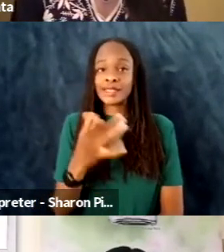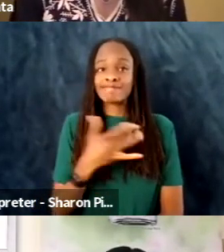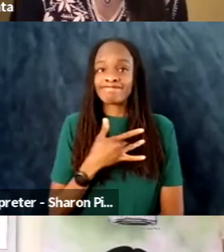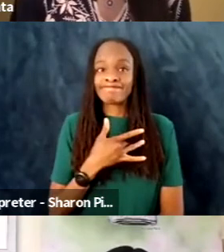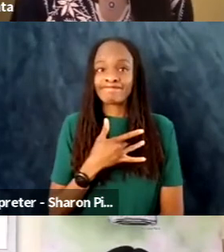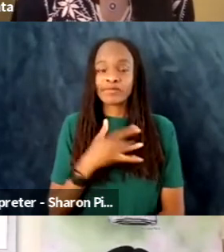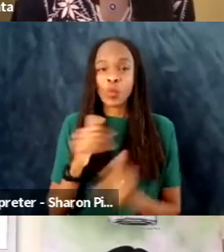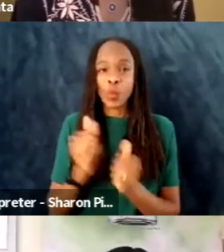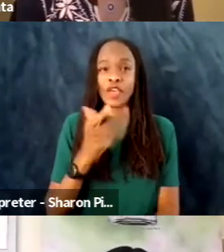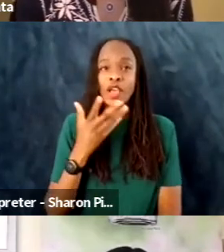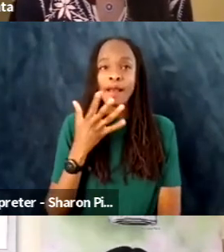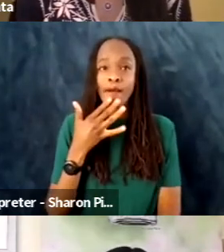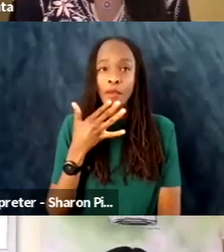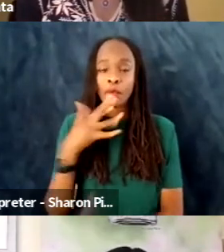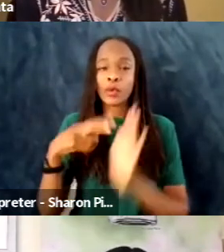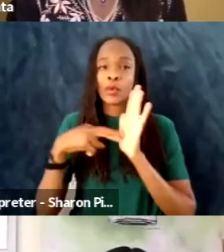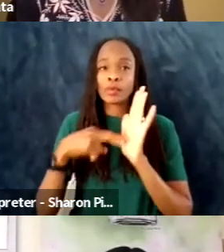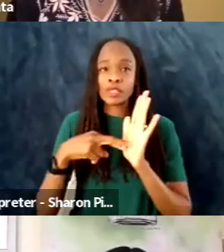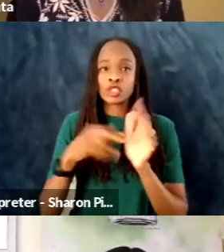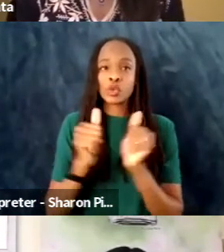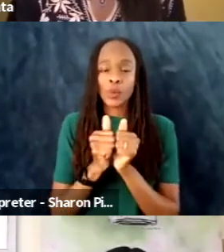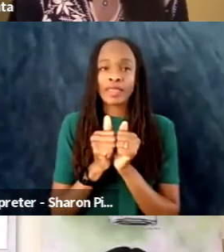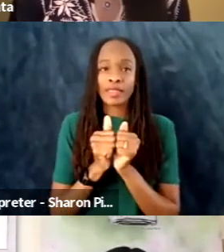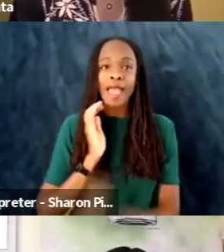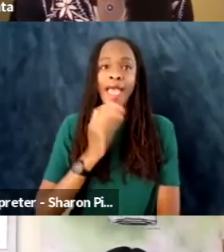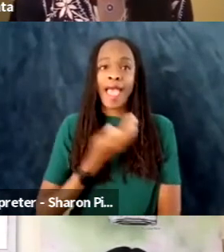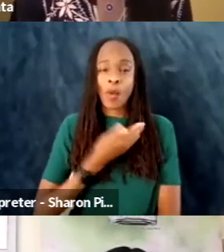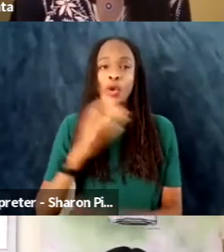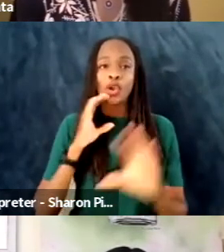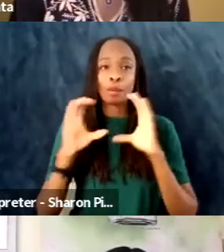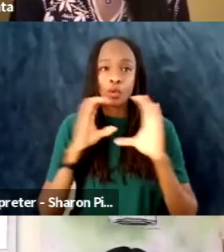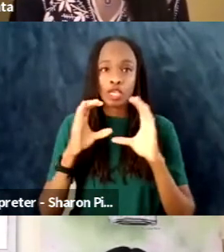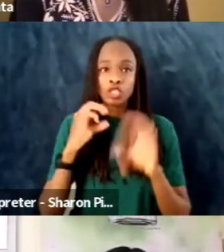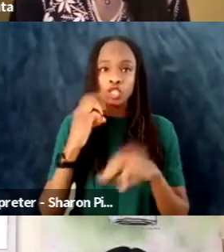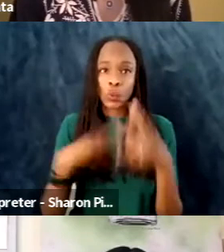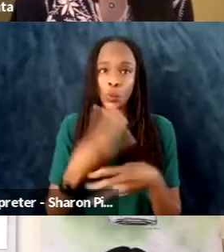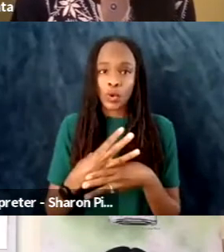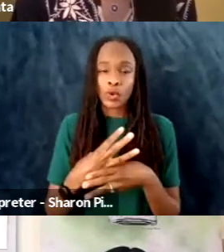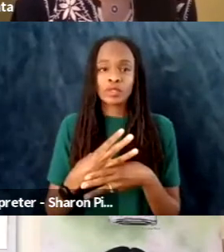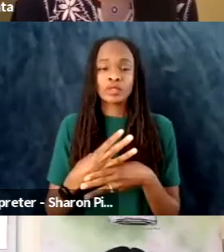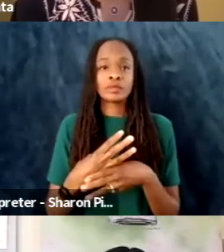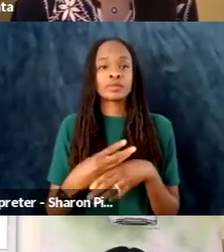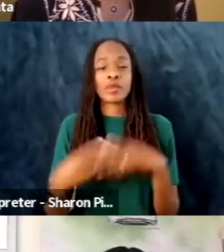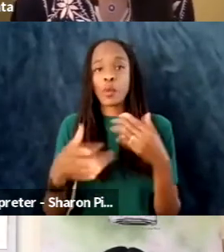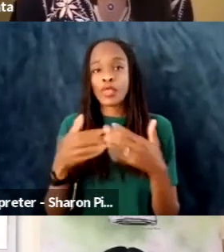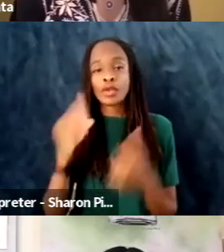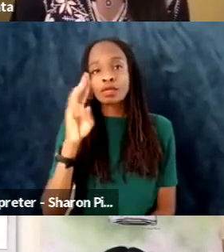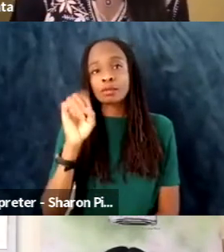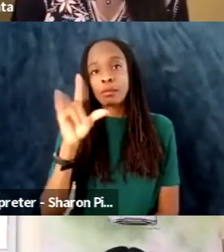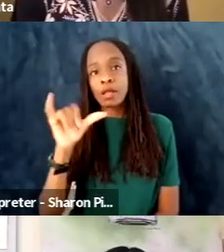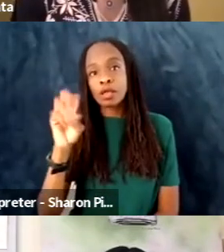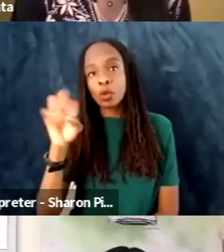color representation in our communication world, whether it's Bollywood,